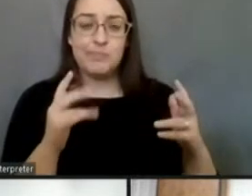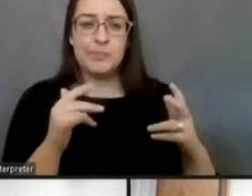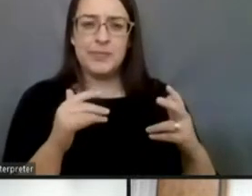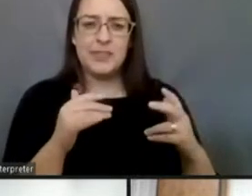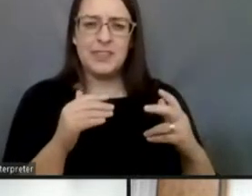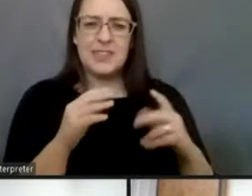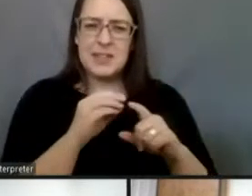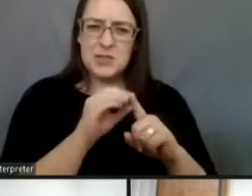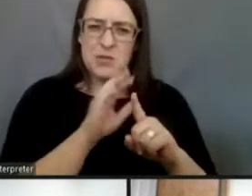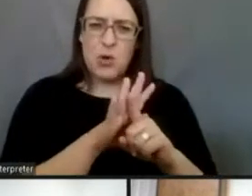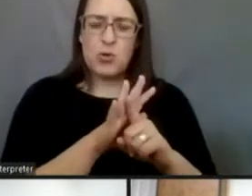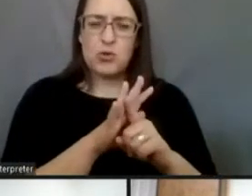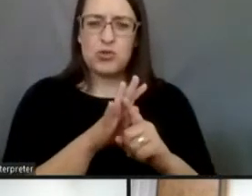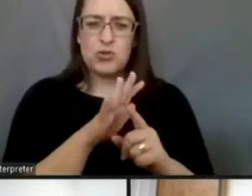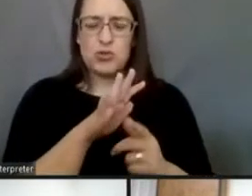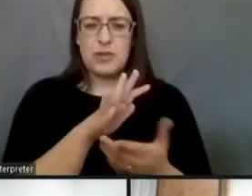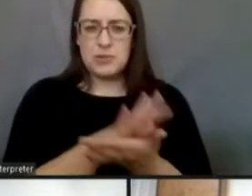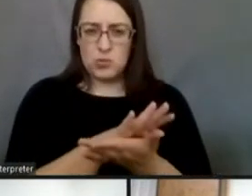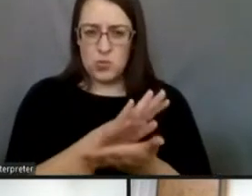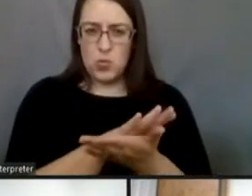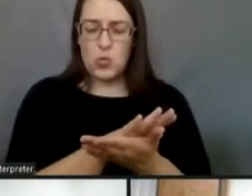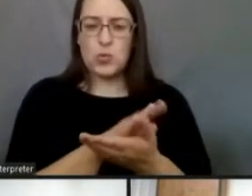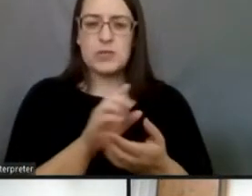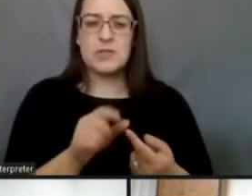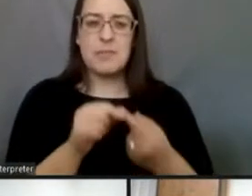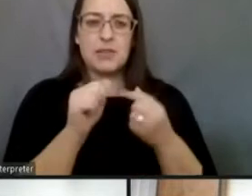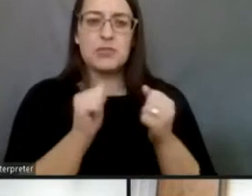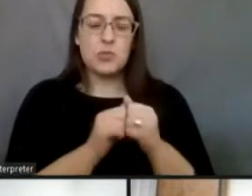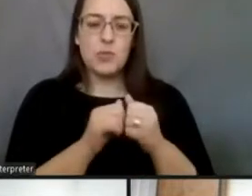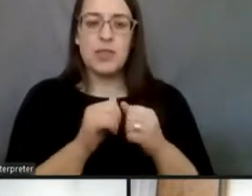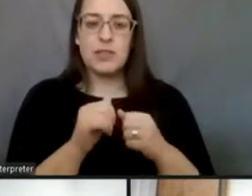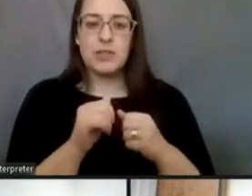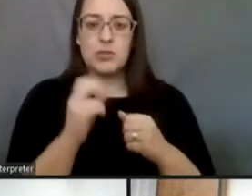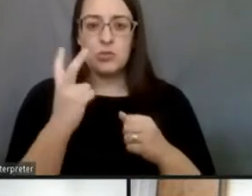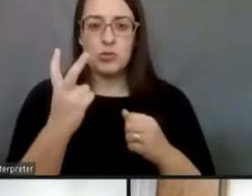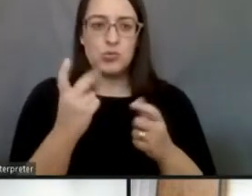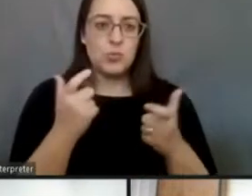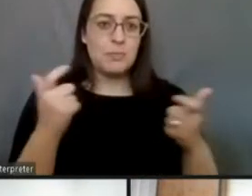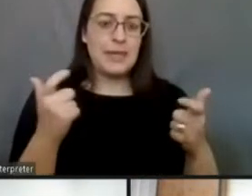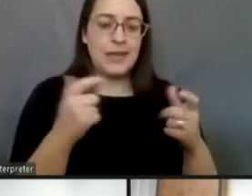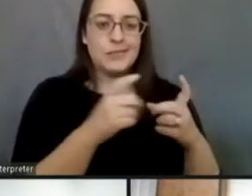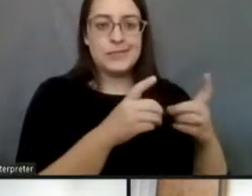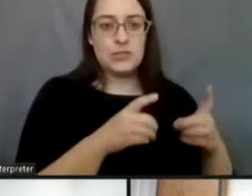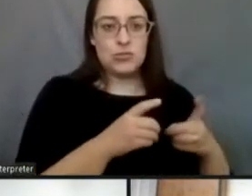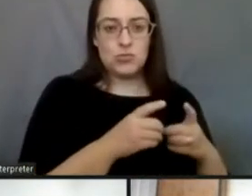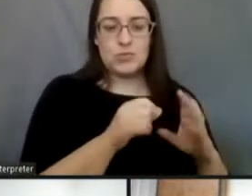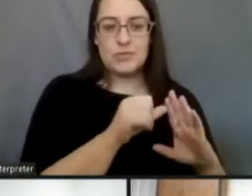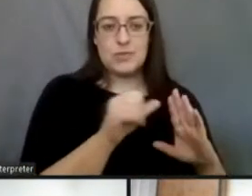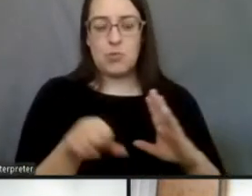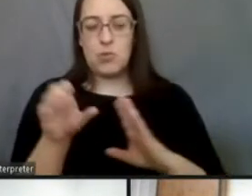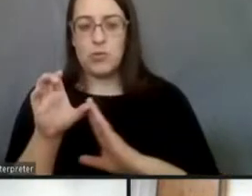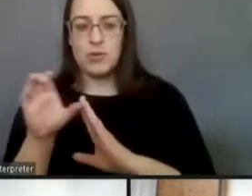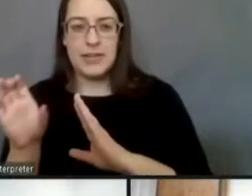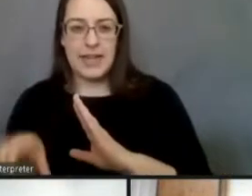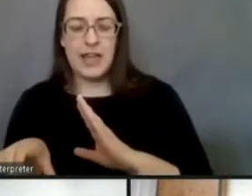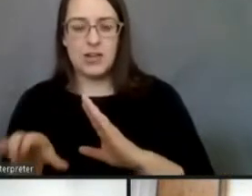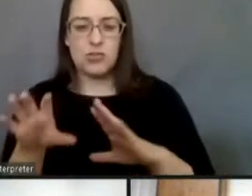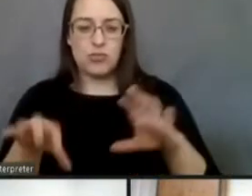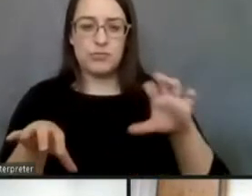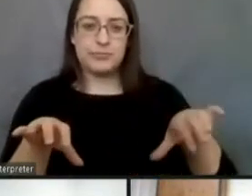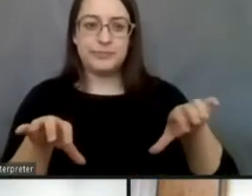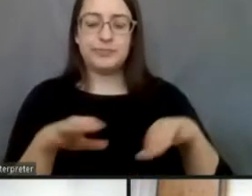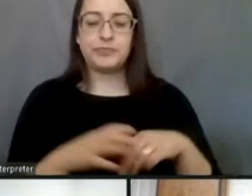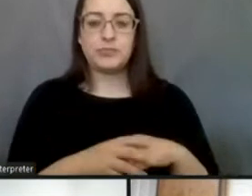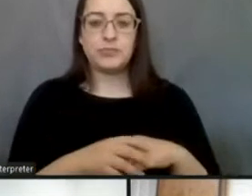escalating exposures at schools, especially with the two major districts here in the Amarillo metro